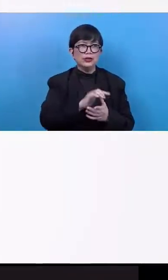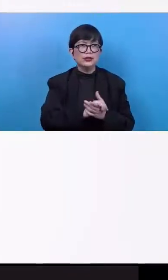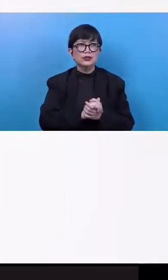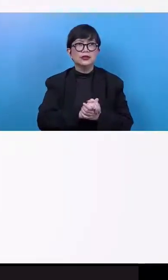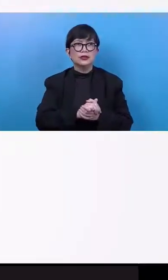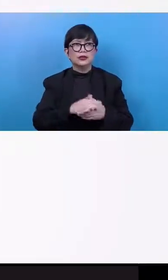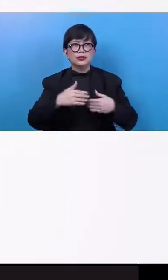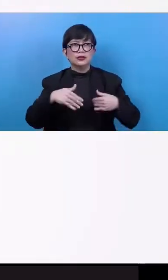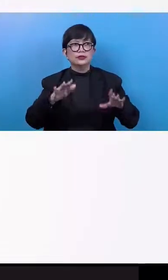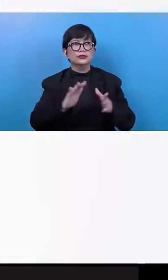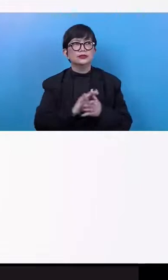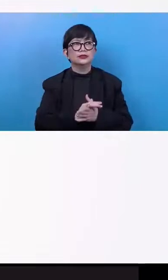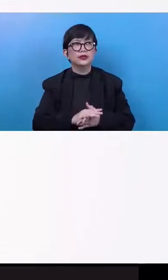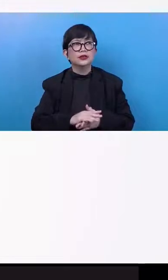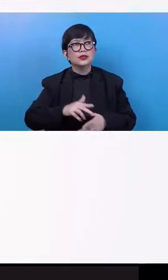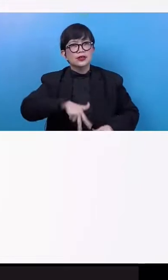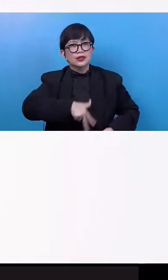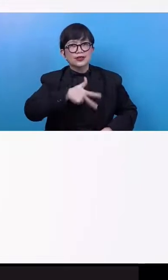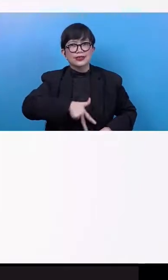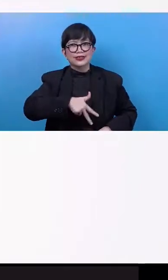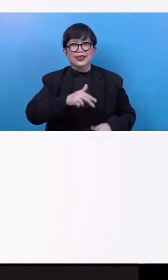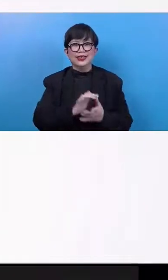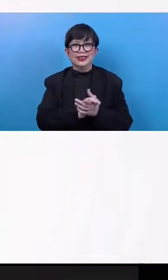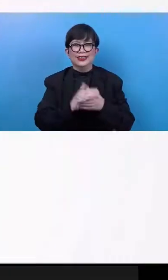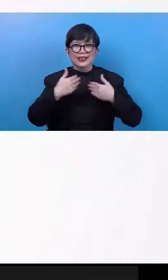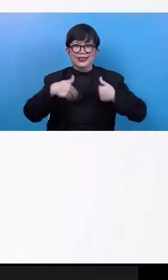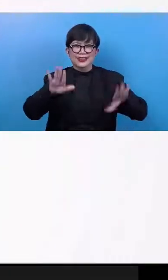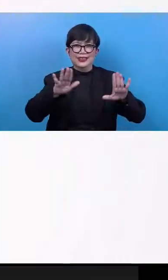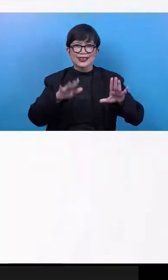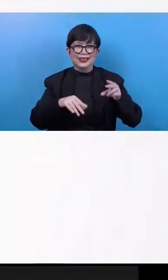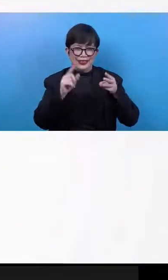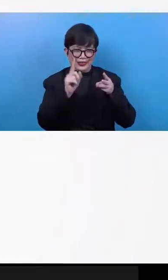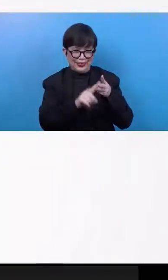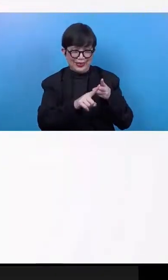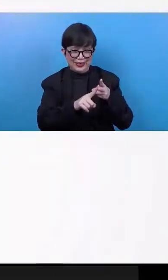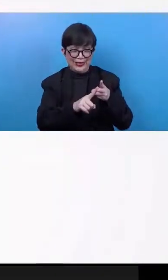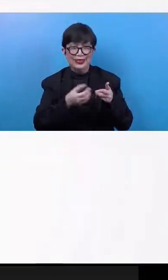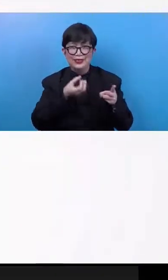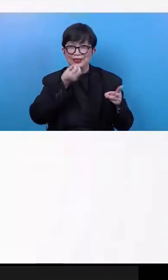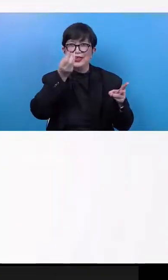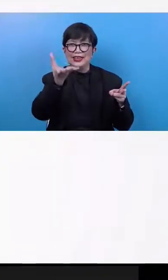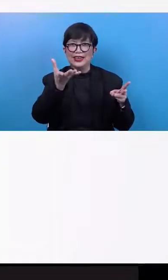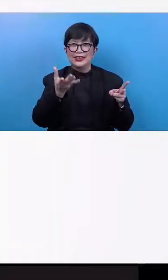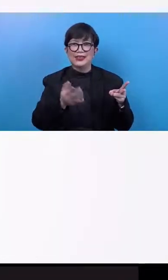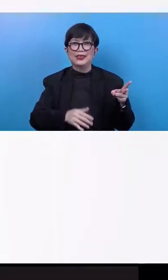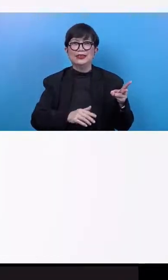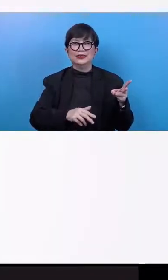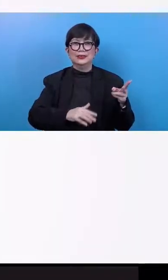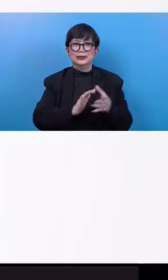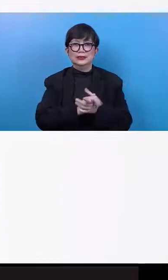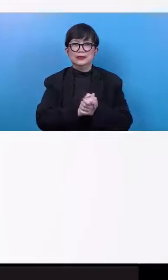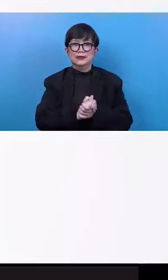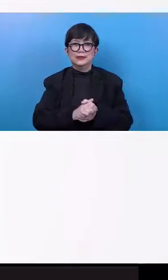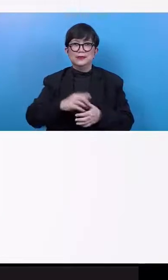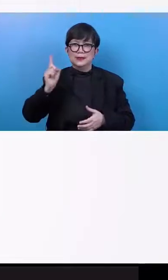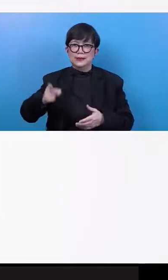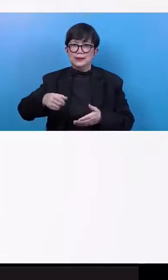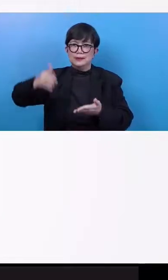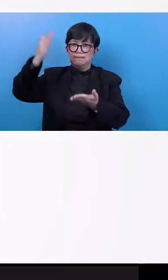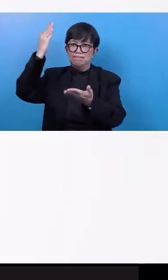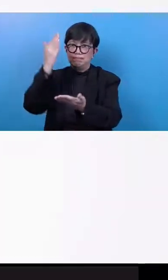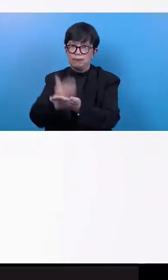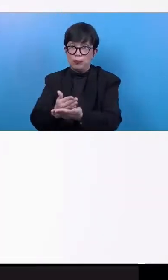important. And the second thing I think what he was talking about is that we have to stop seeing people as beneficiaries.